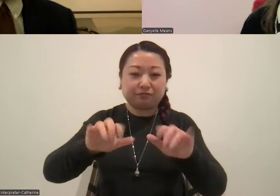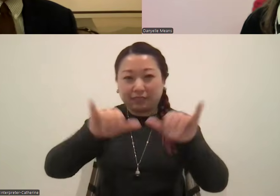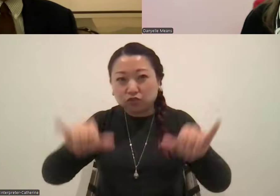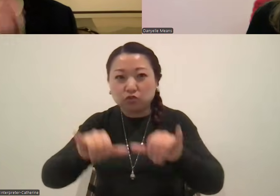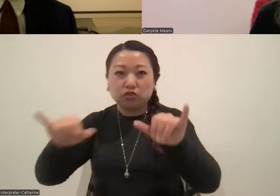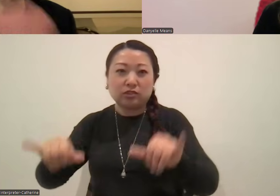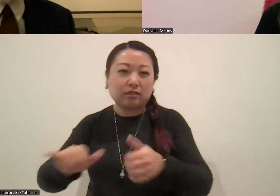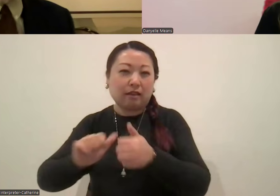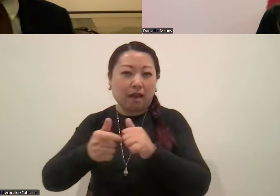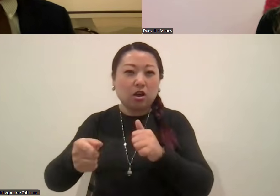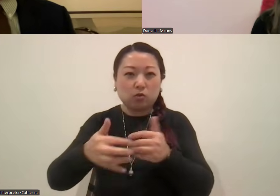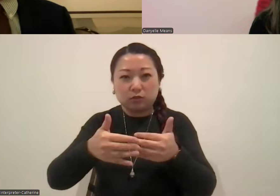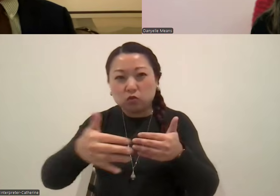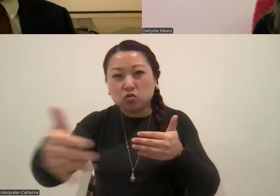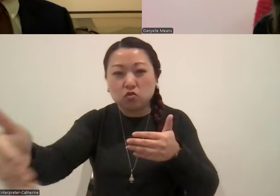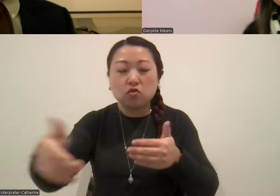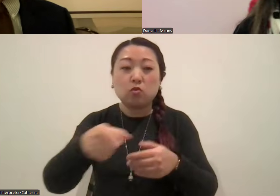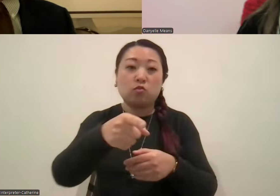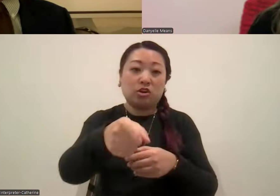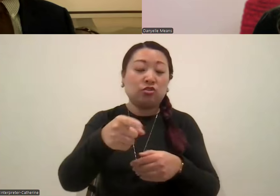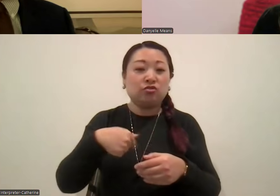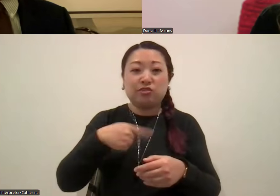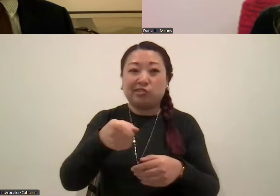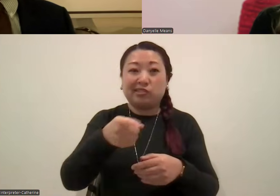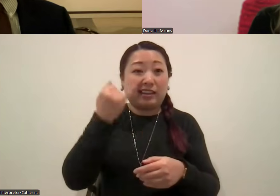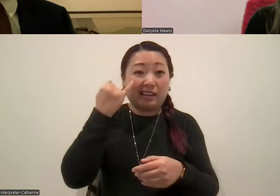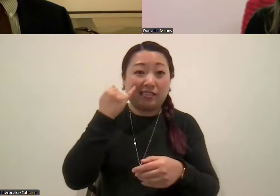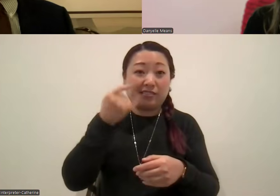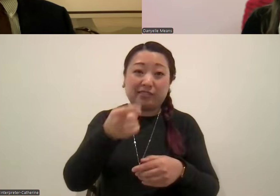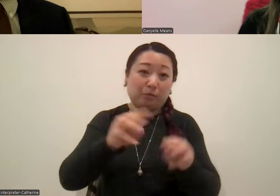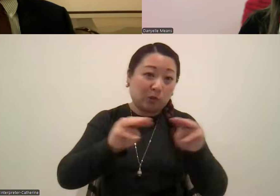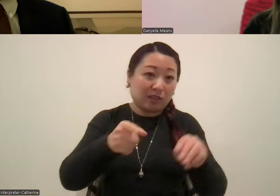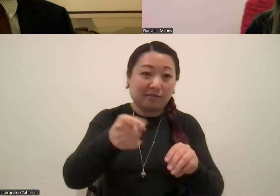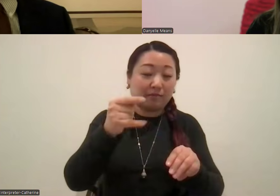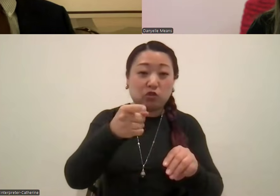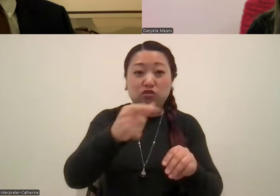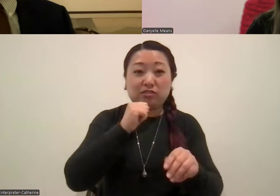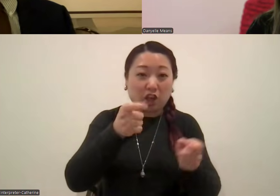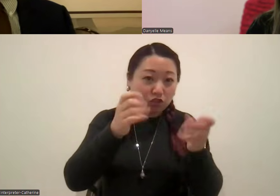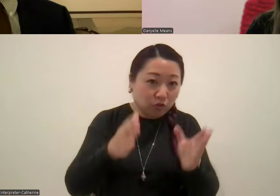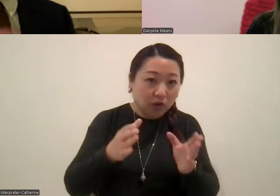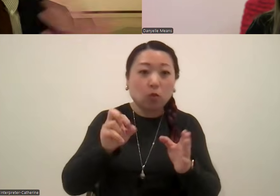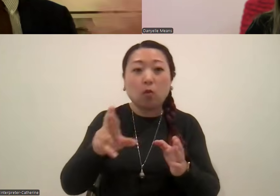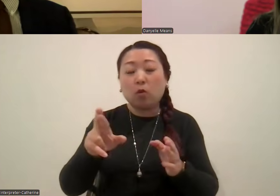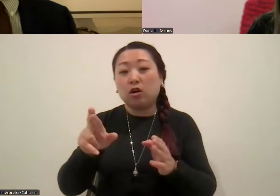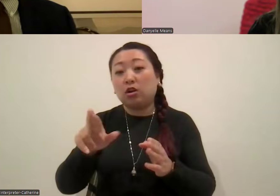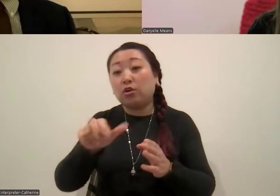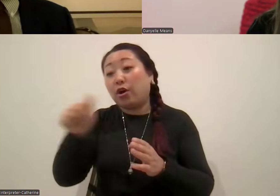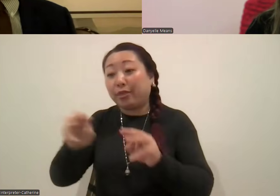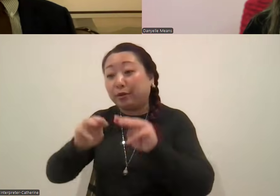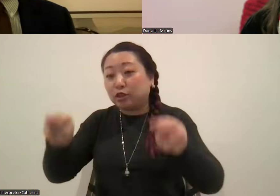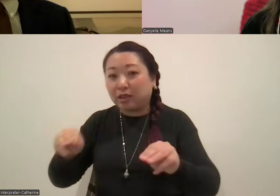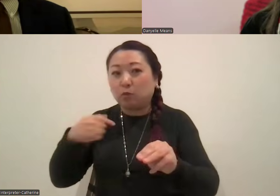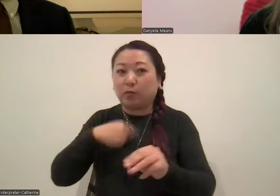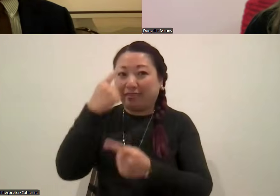that at museums where you're not the director, and especially at museums where we're thinking about internationally